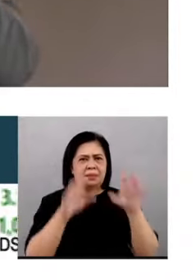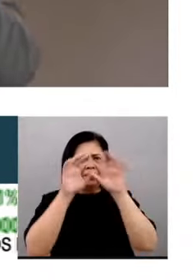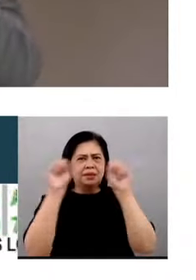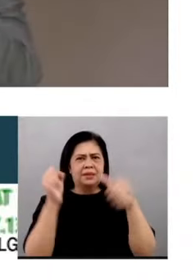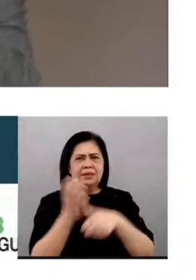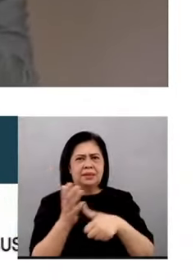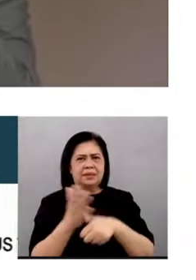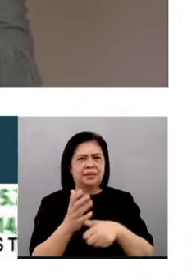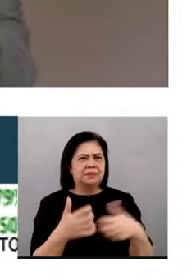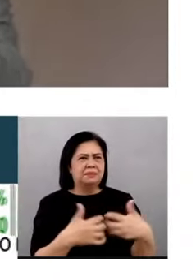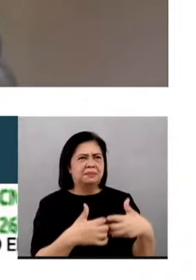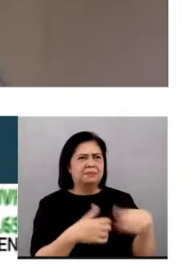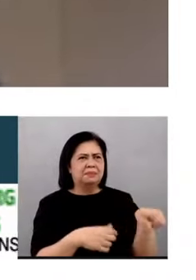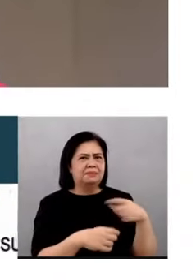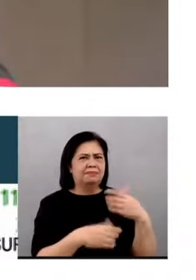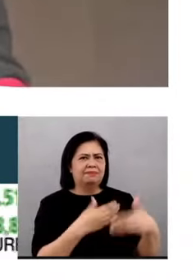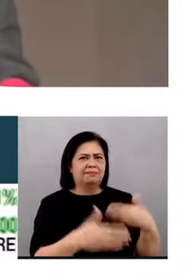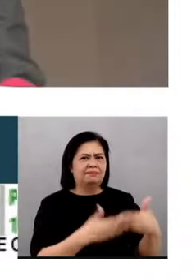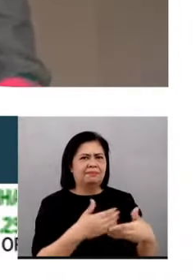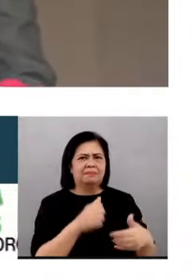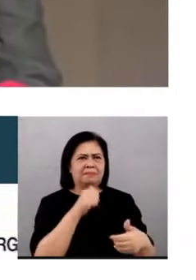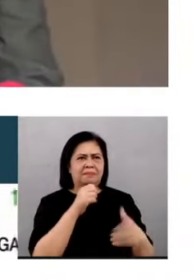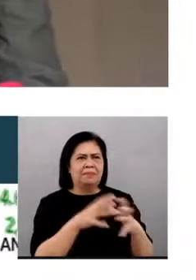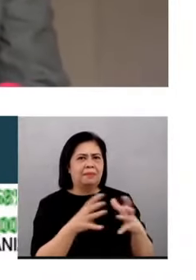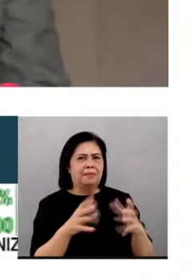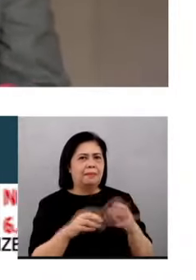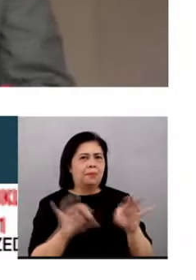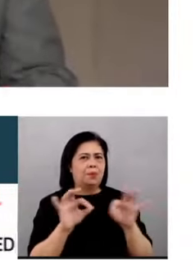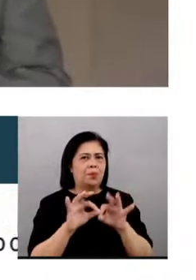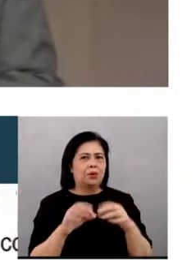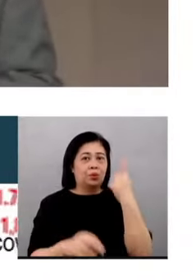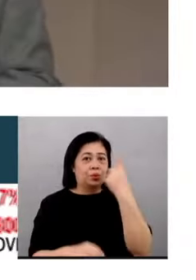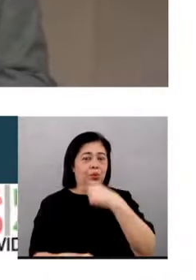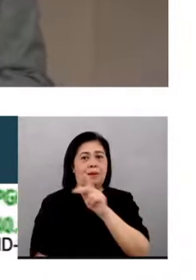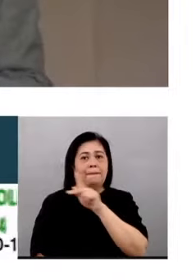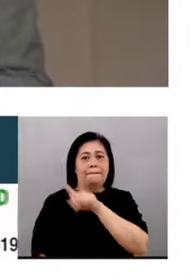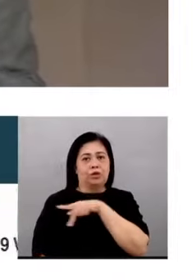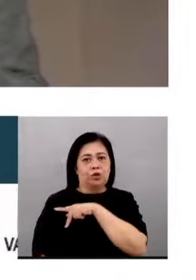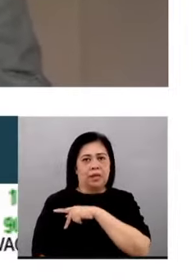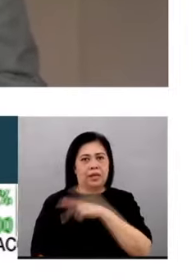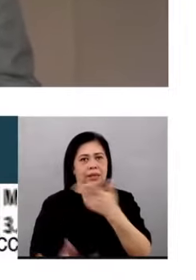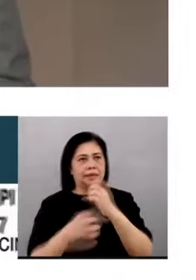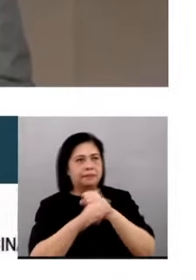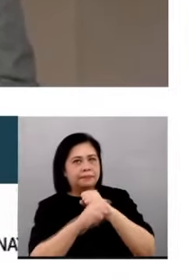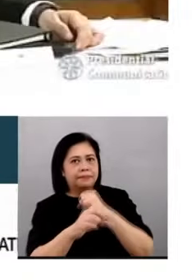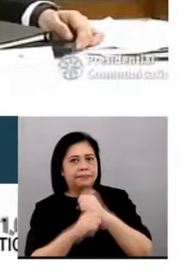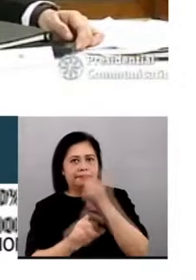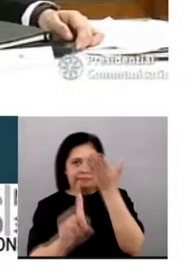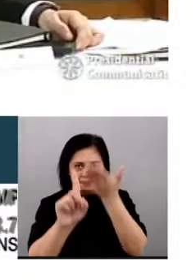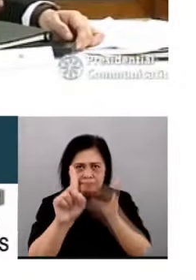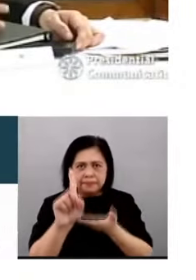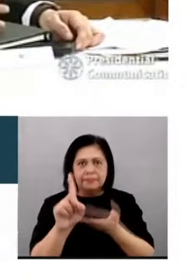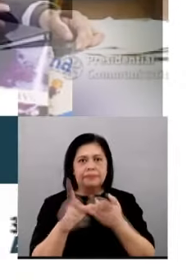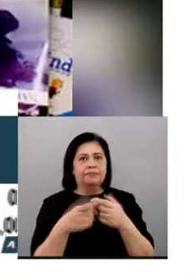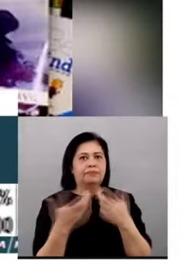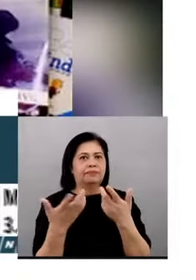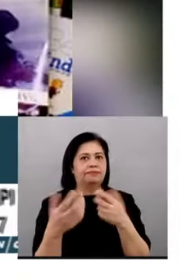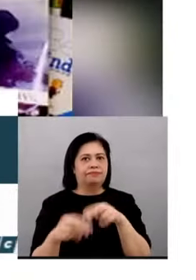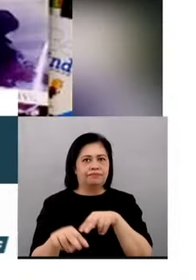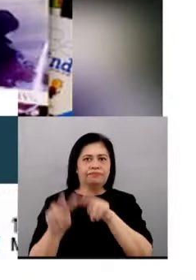the machinery does not matter as much as your personality and the campaign that you follow, right? So